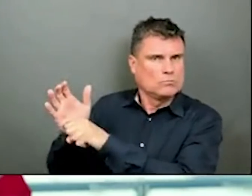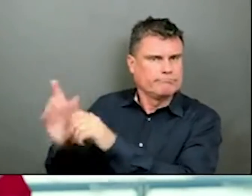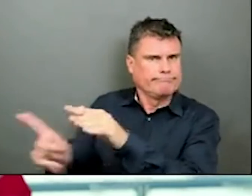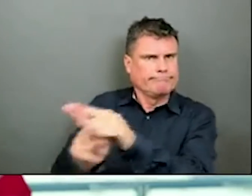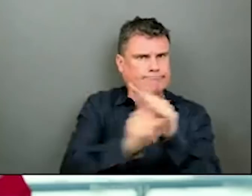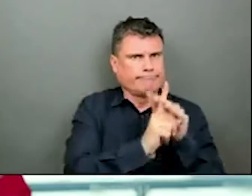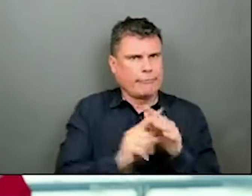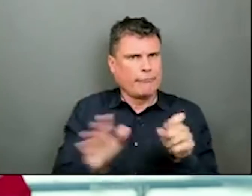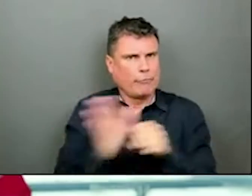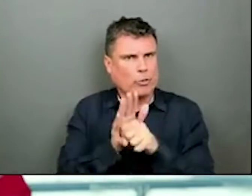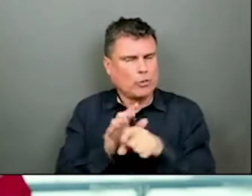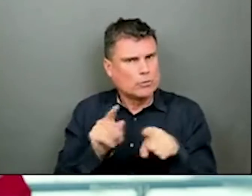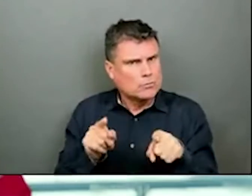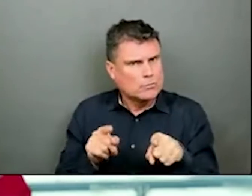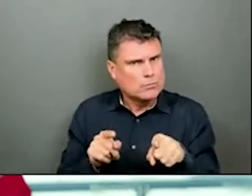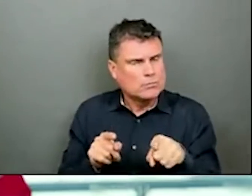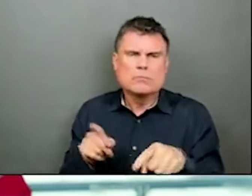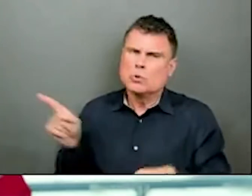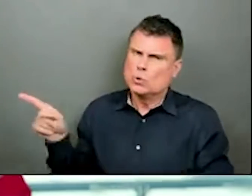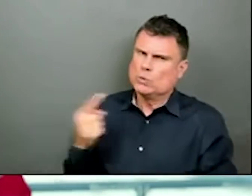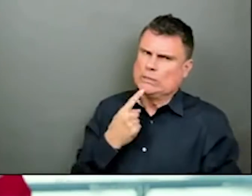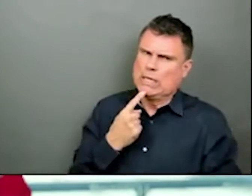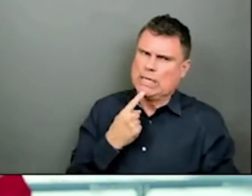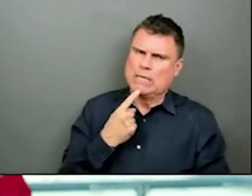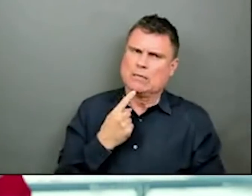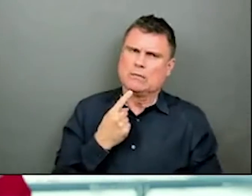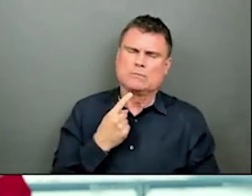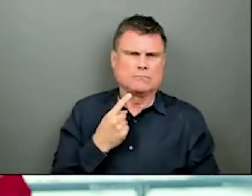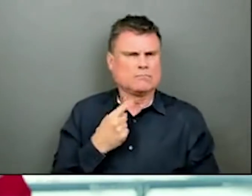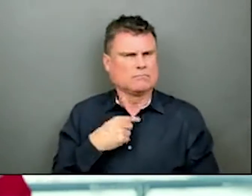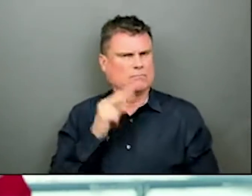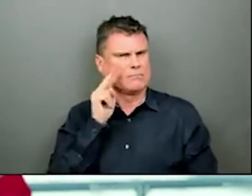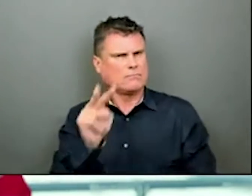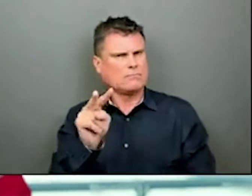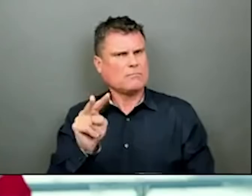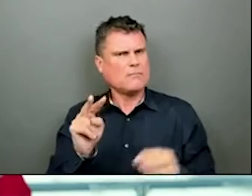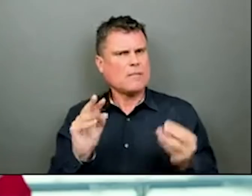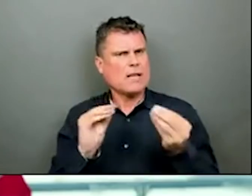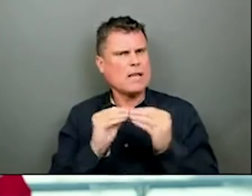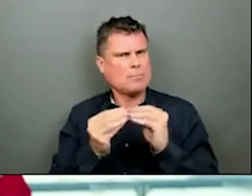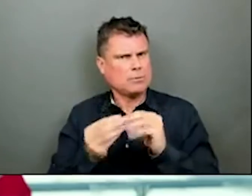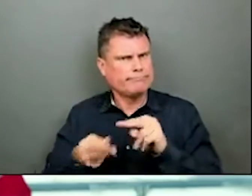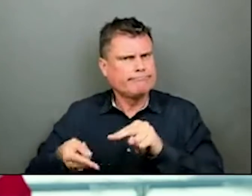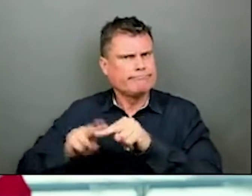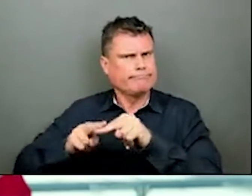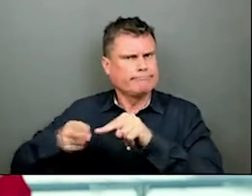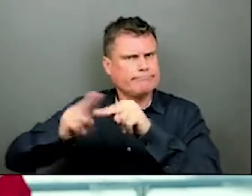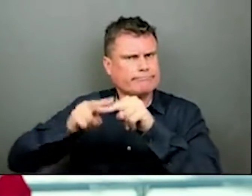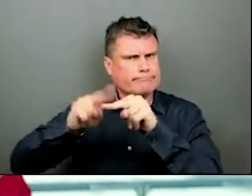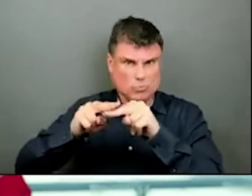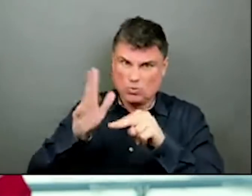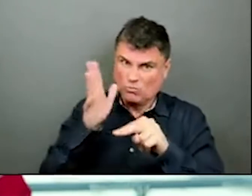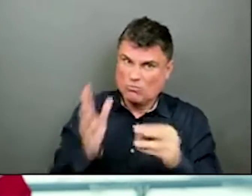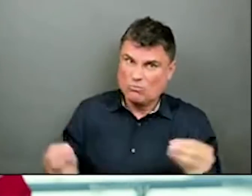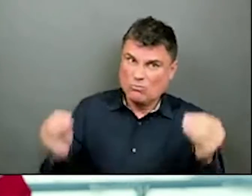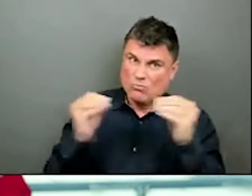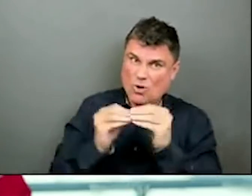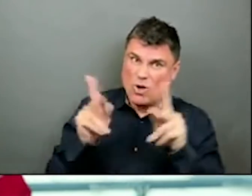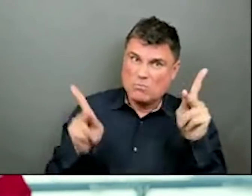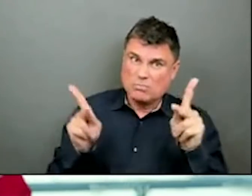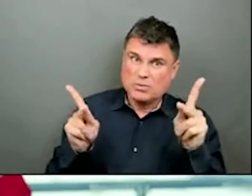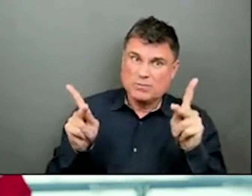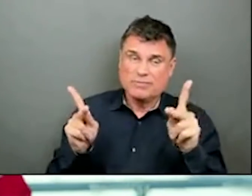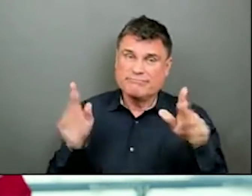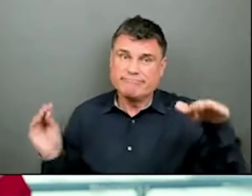we continue to see case numbers soar? Is this going to lead to increased hospitalizations,